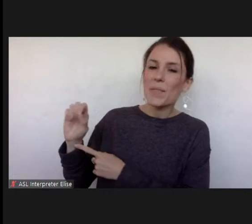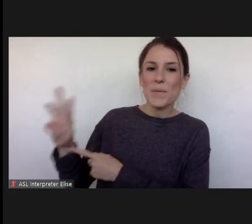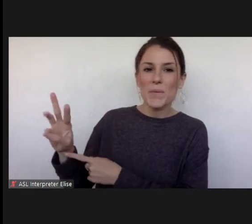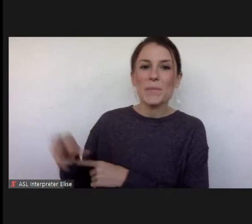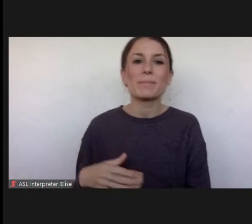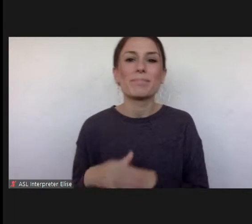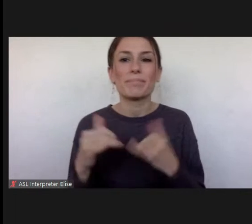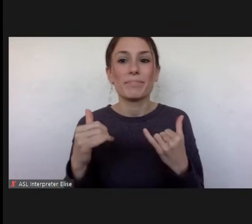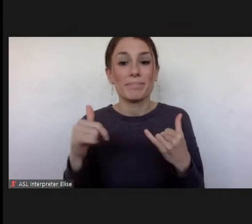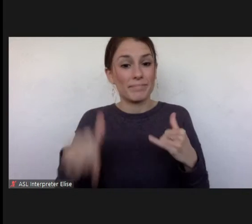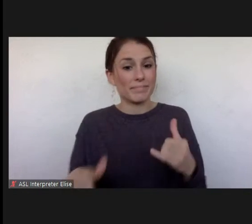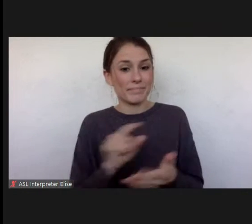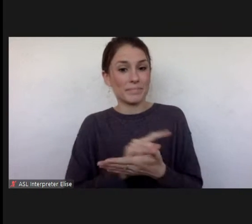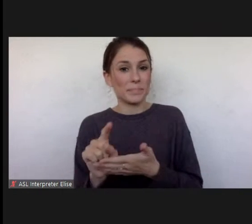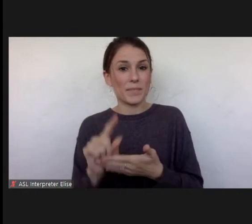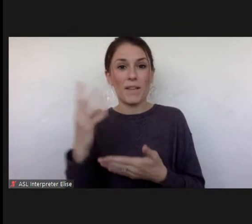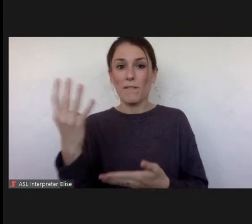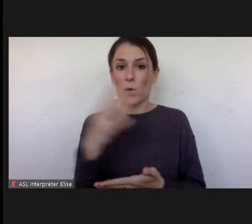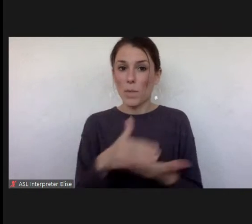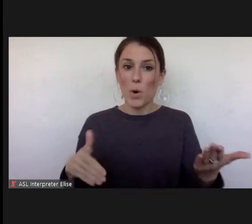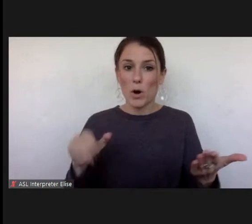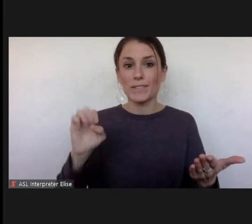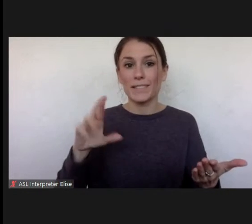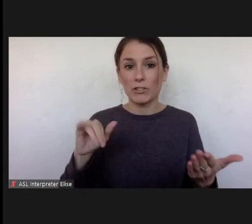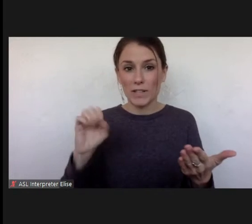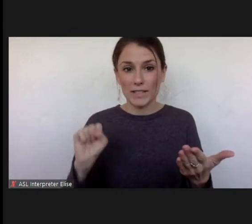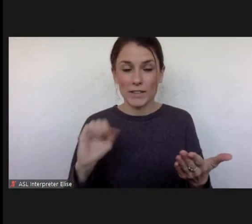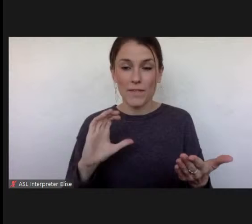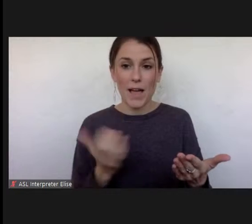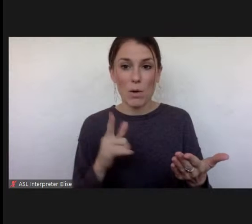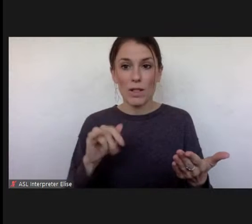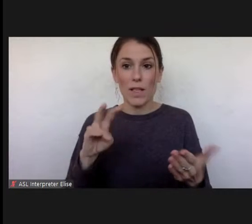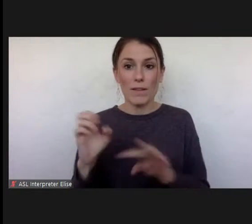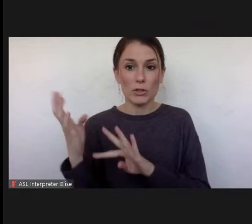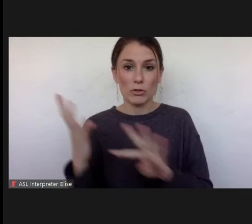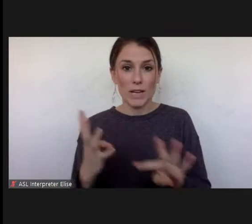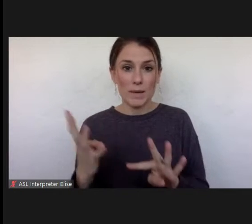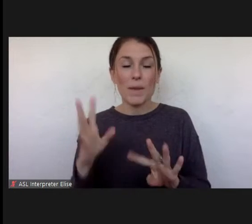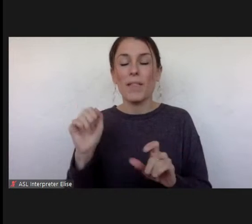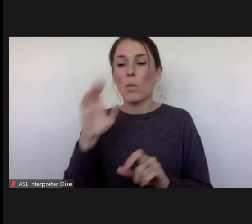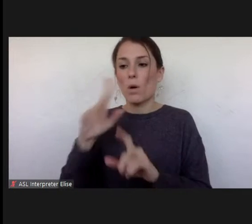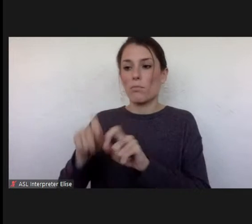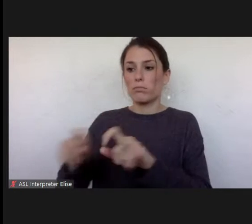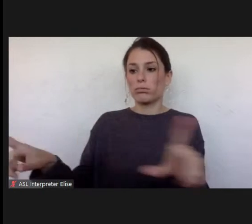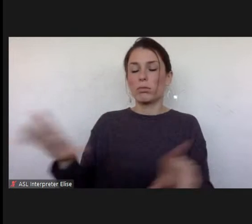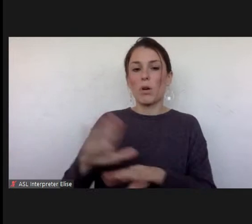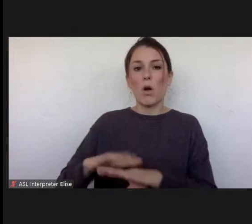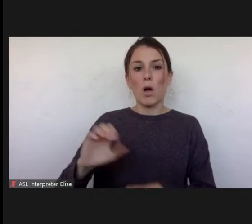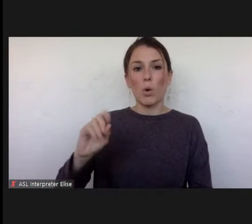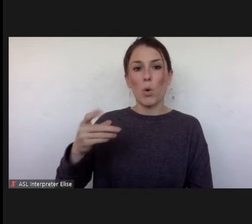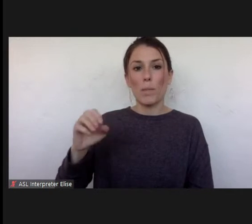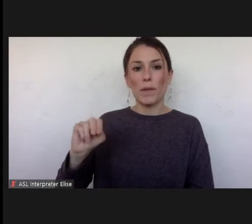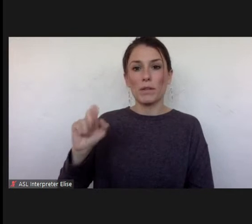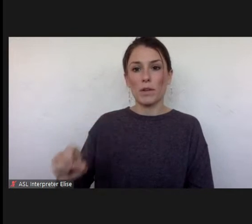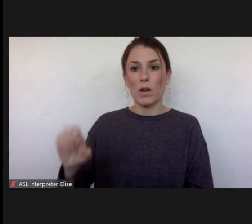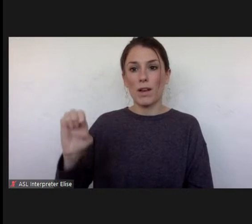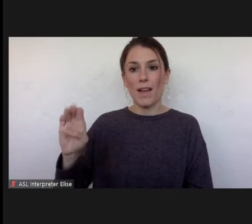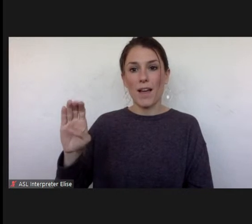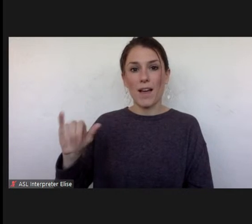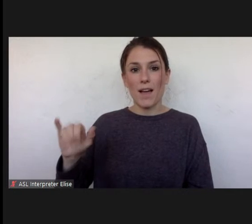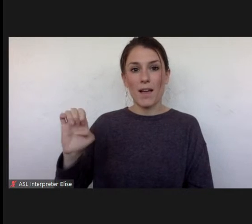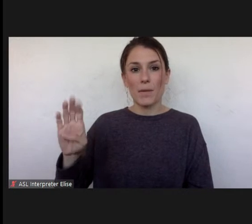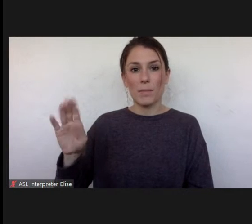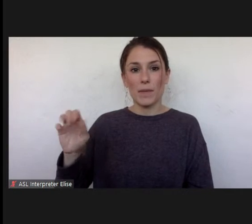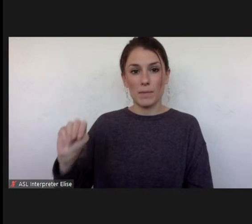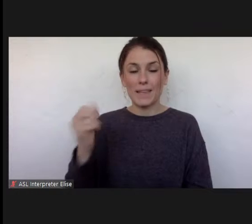is a 4-part series of 1-hour live streams broadcast on Open Eyebeam. Each stream will feature